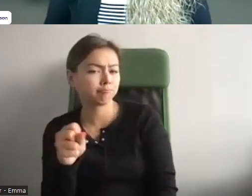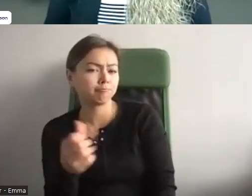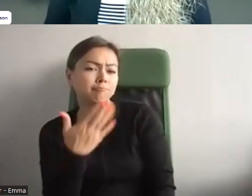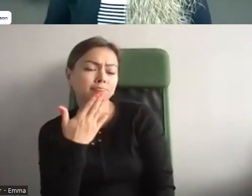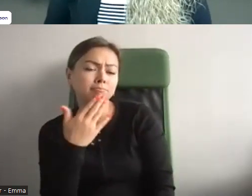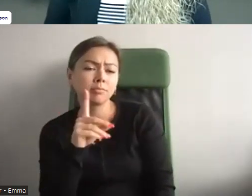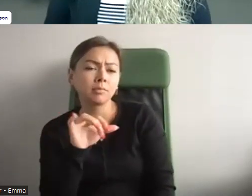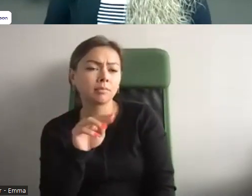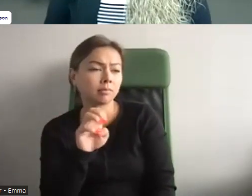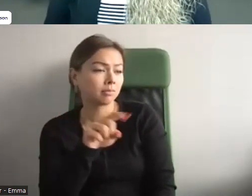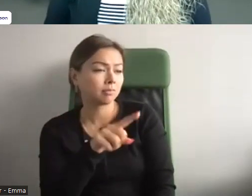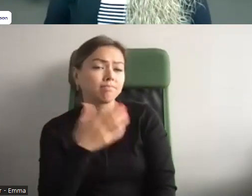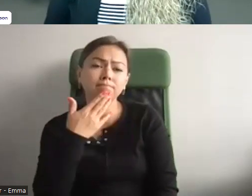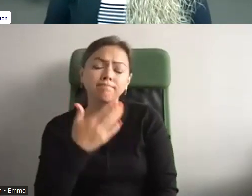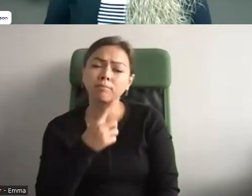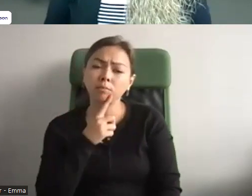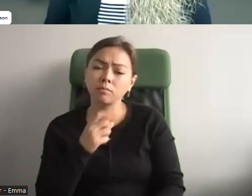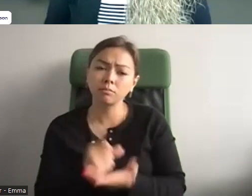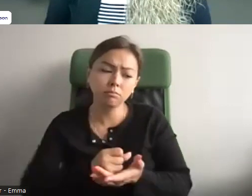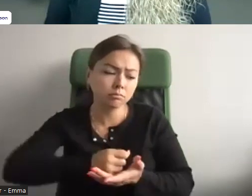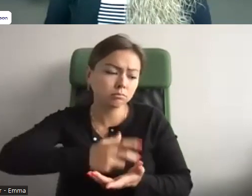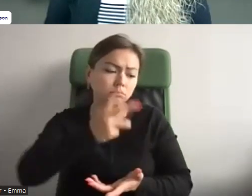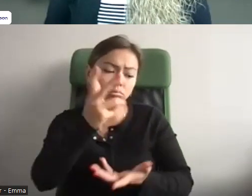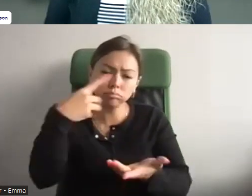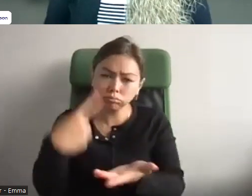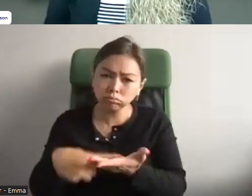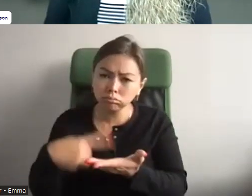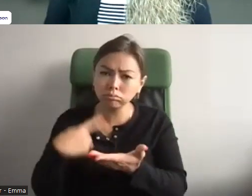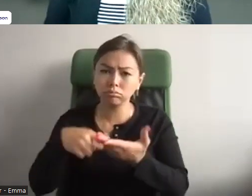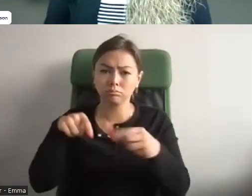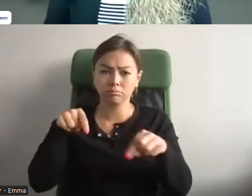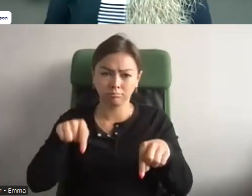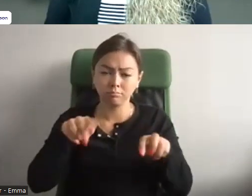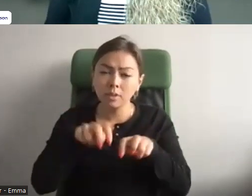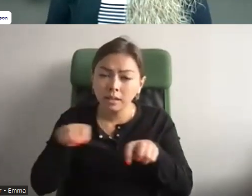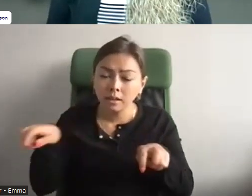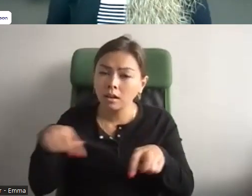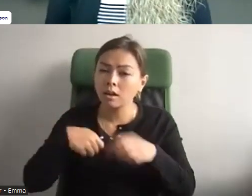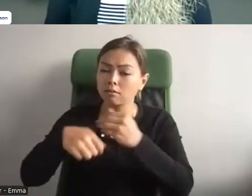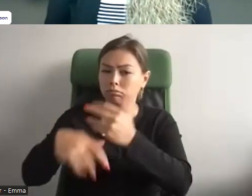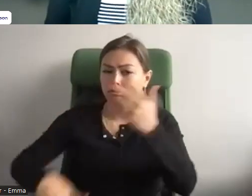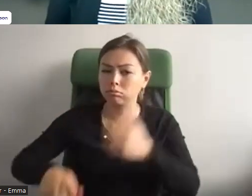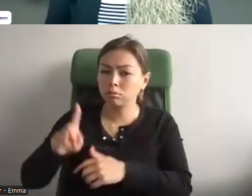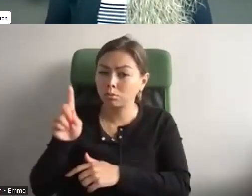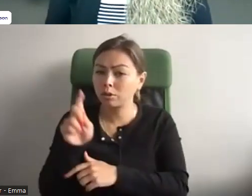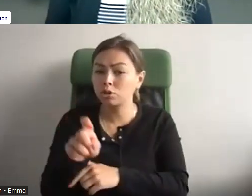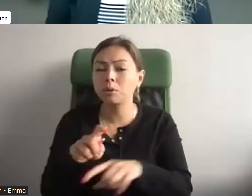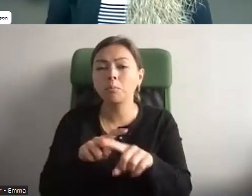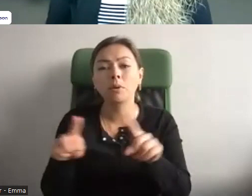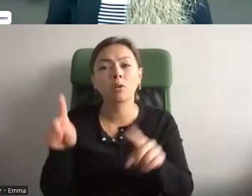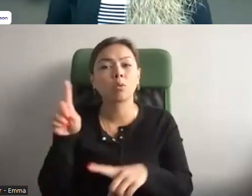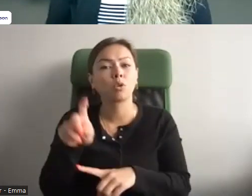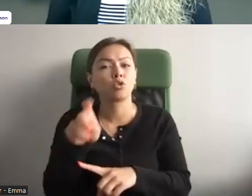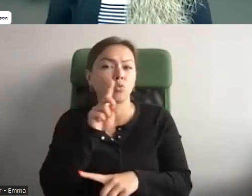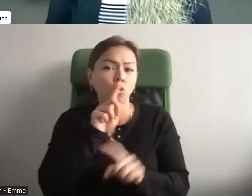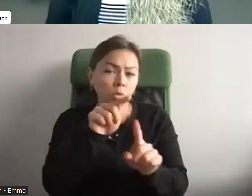much for this rich and very informative panel. We got many questions, but I want to start with questions to for the three